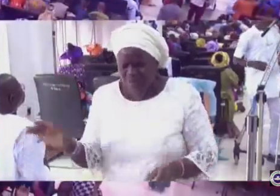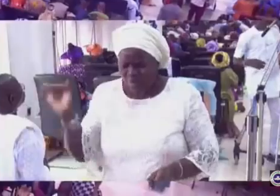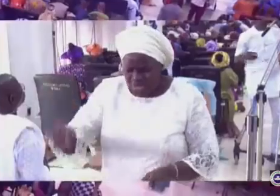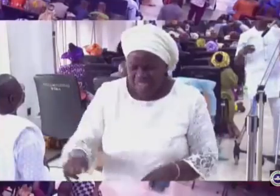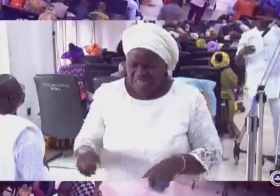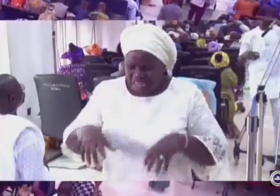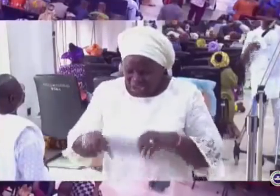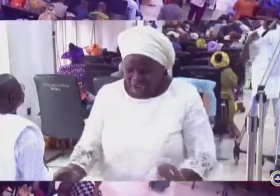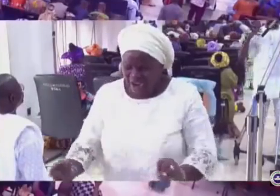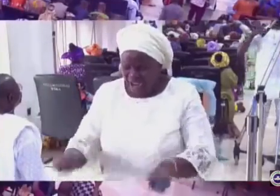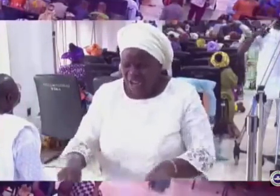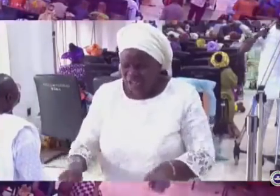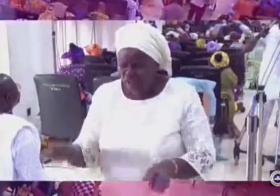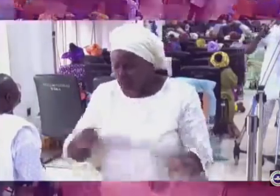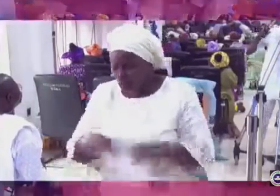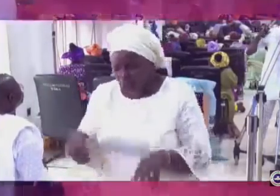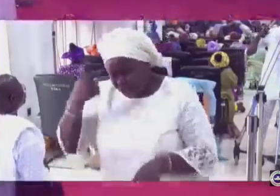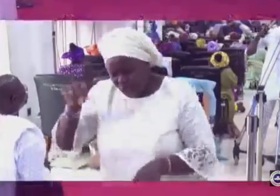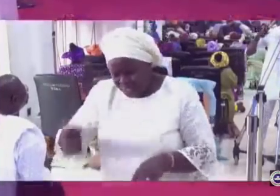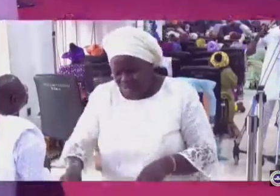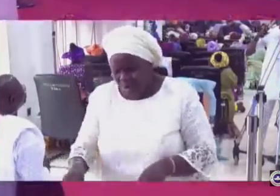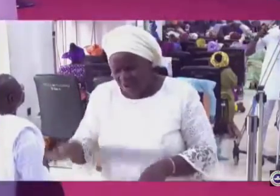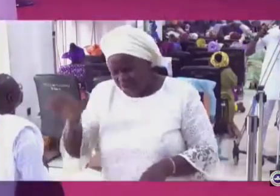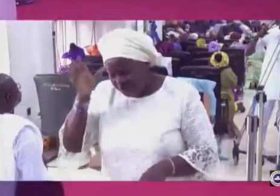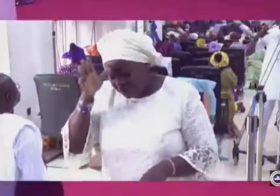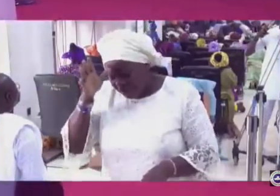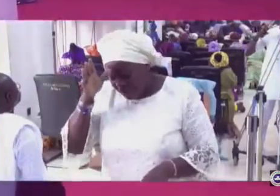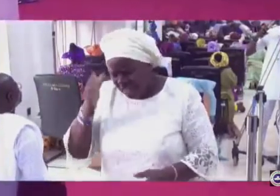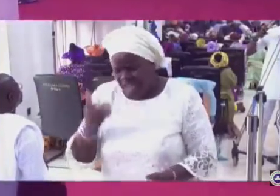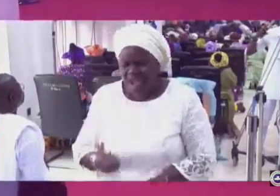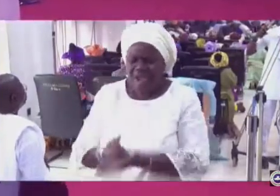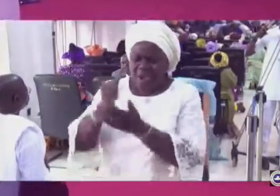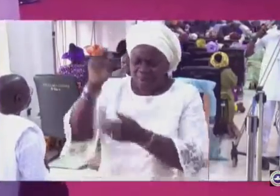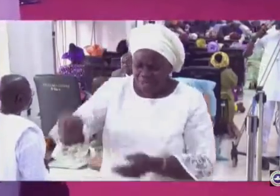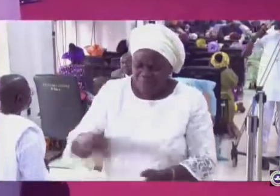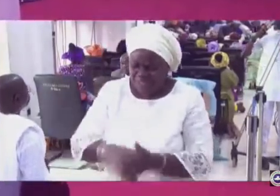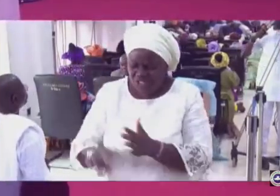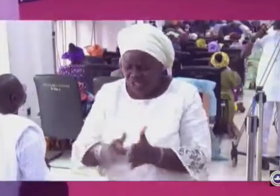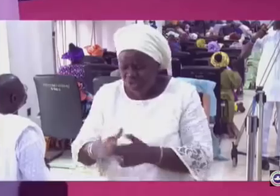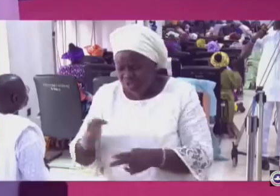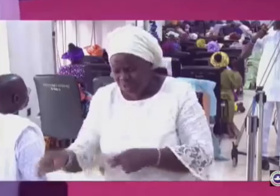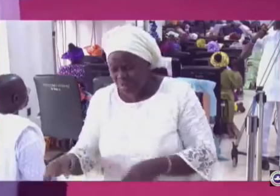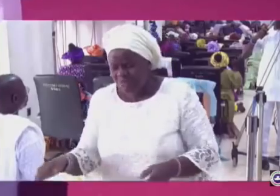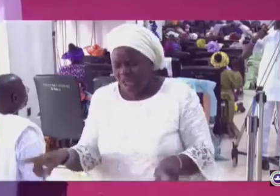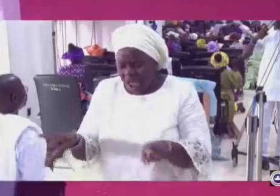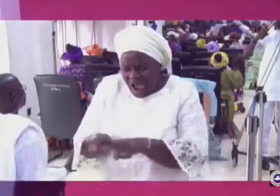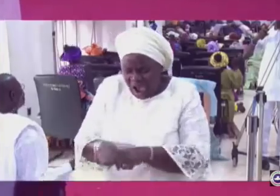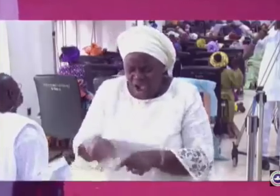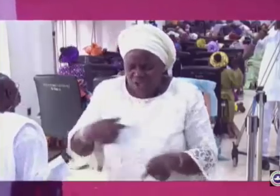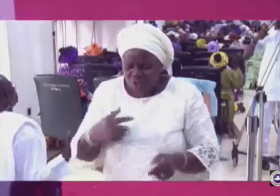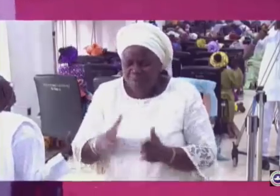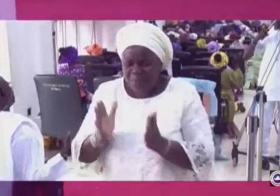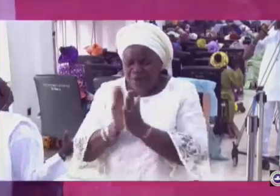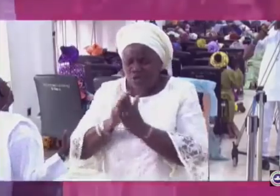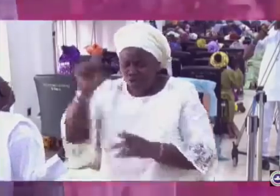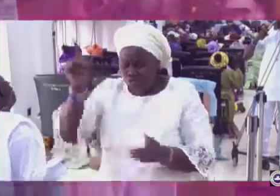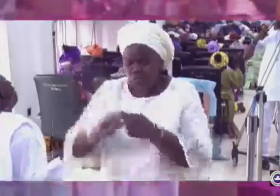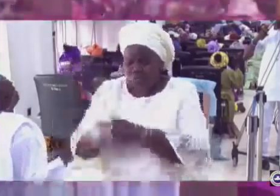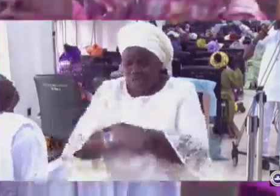As we praise you today, fearful blessings, Father, pour it down upon us.